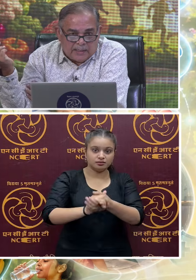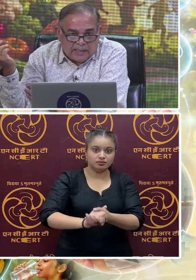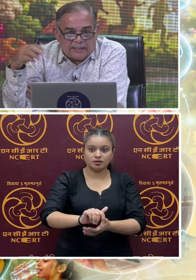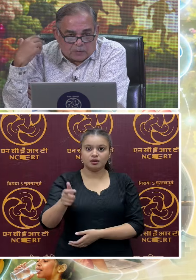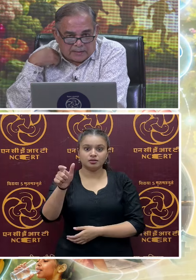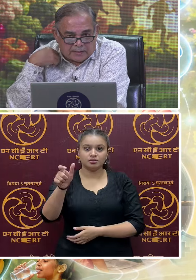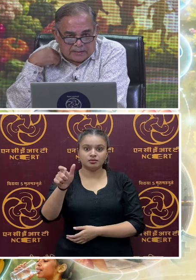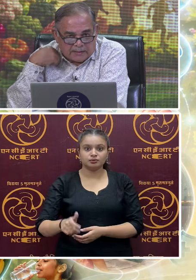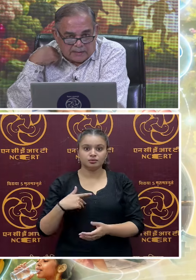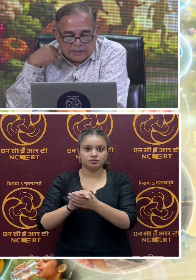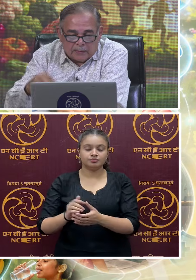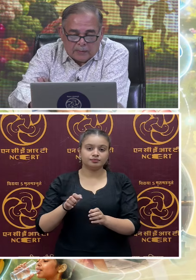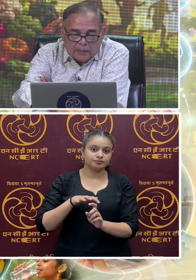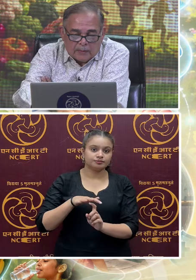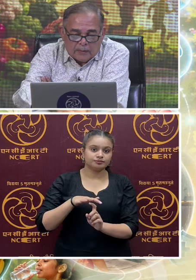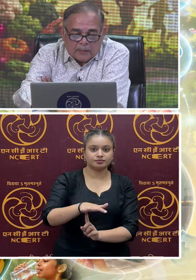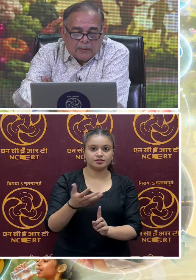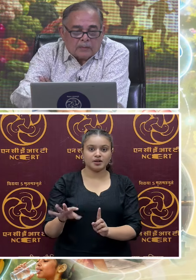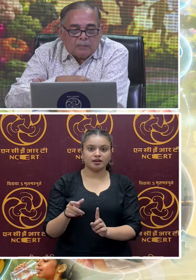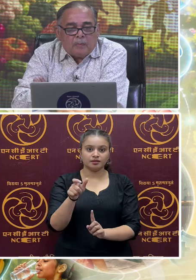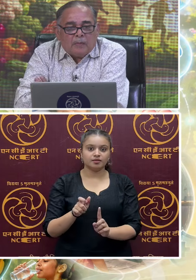kids and transmits the disease.